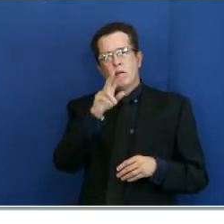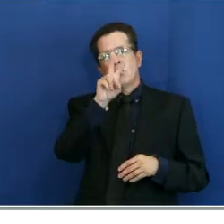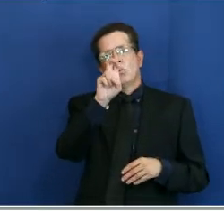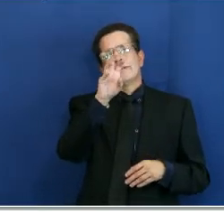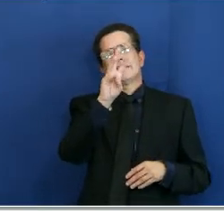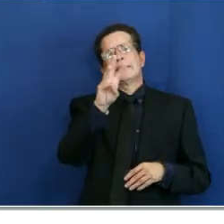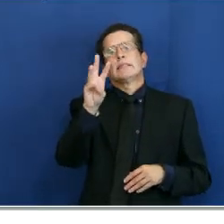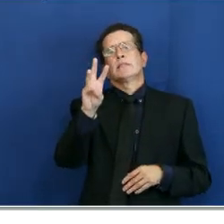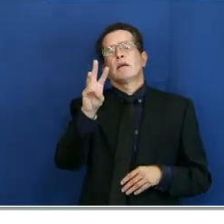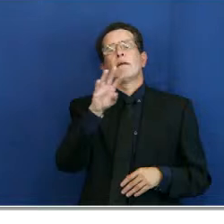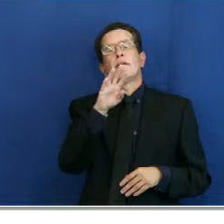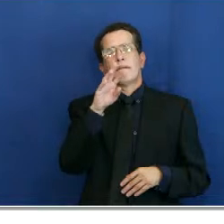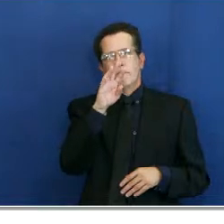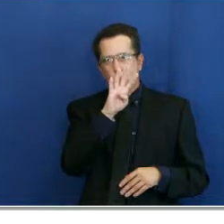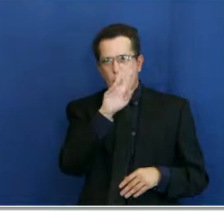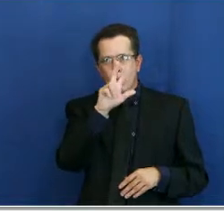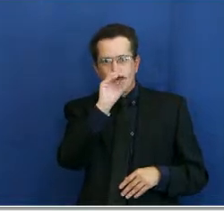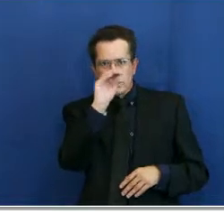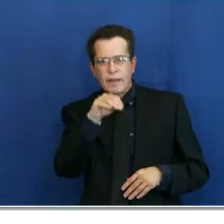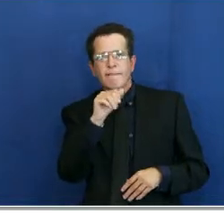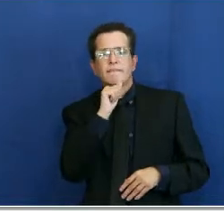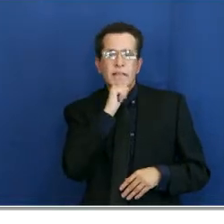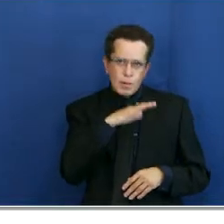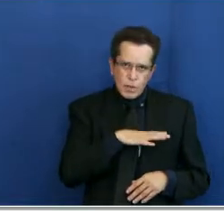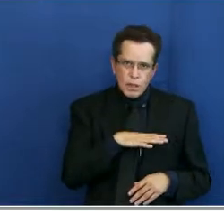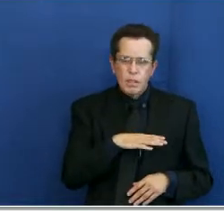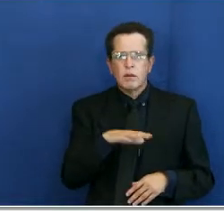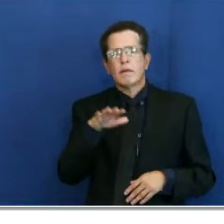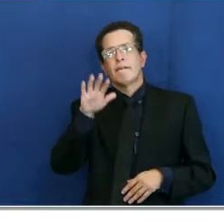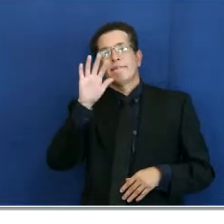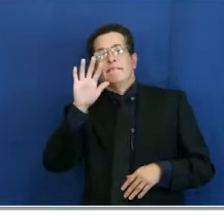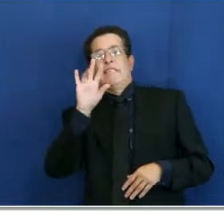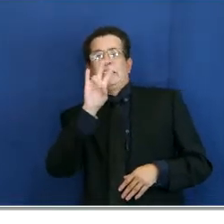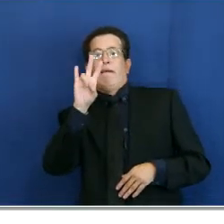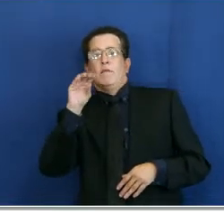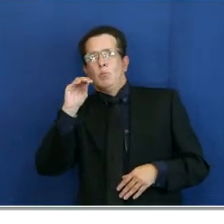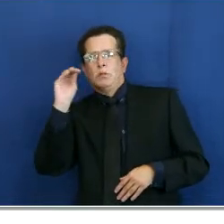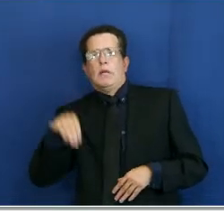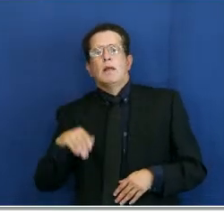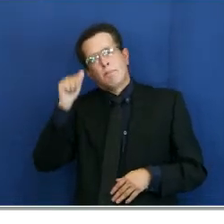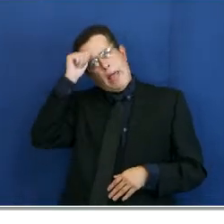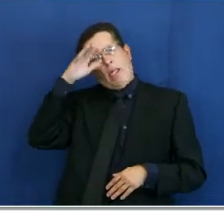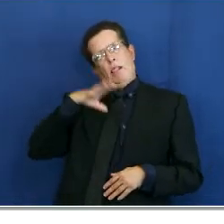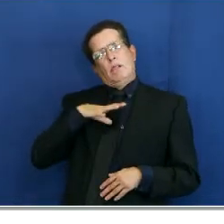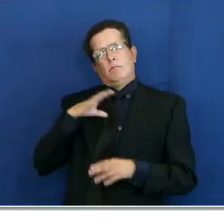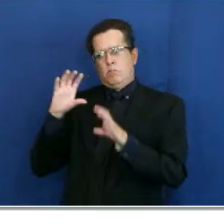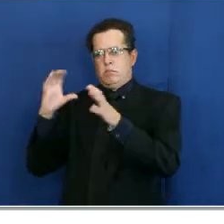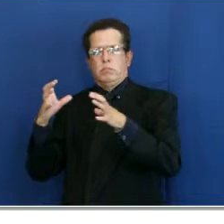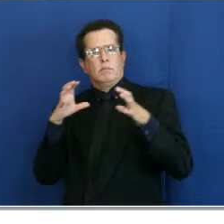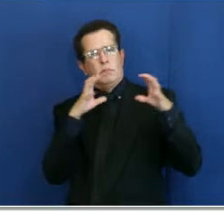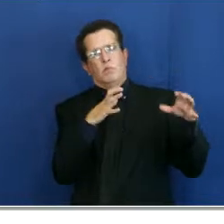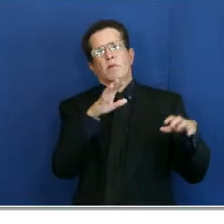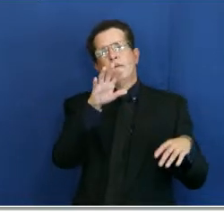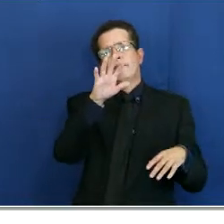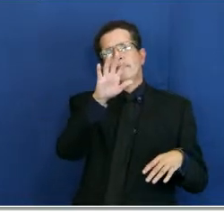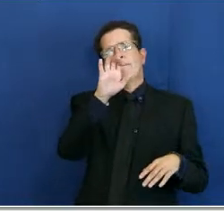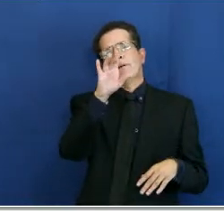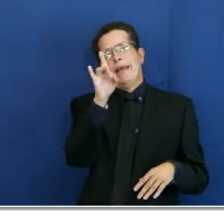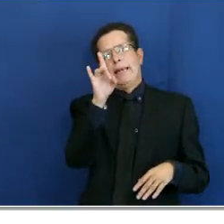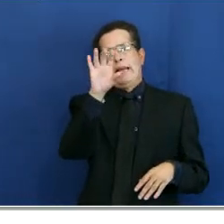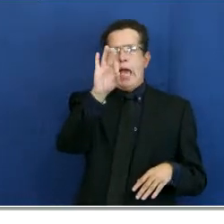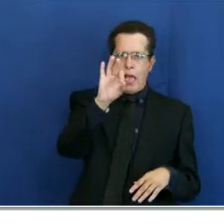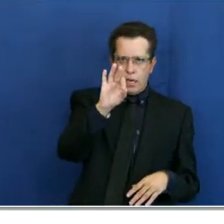or 43%, were female, and 349, or 57%, were male. 589,